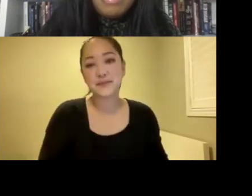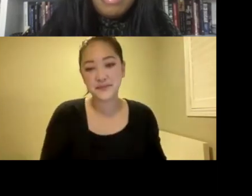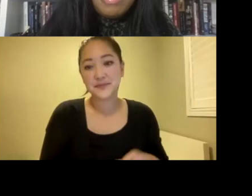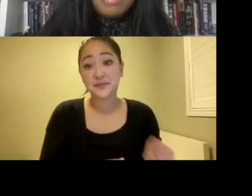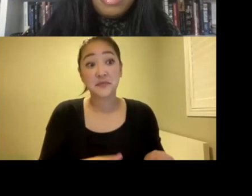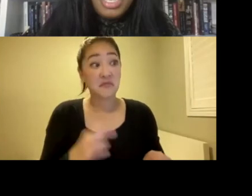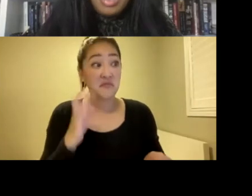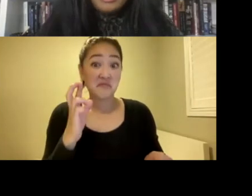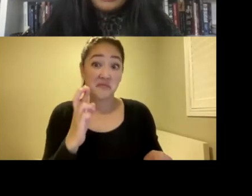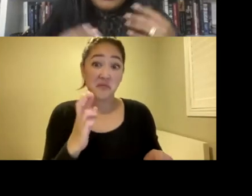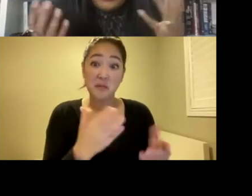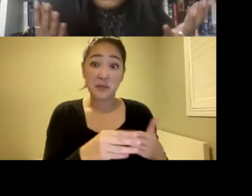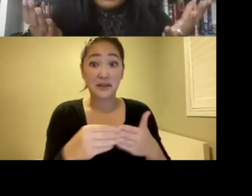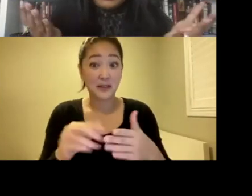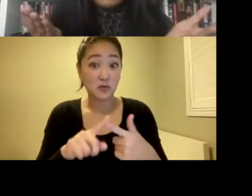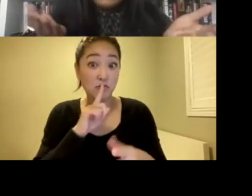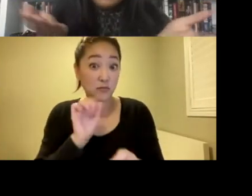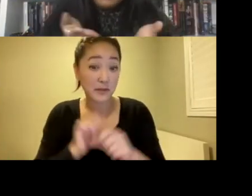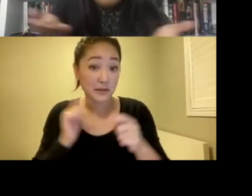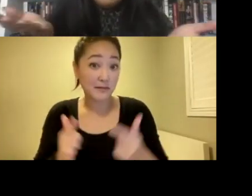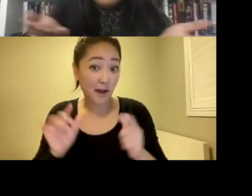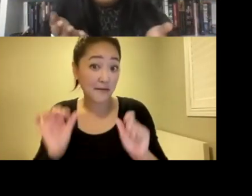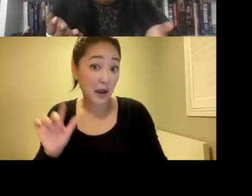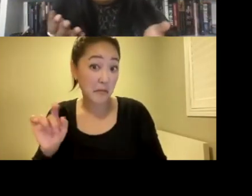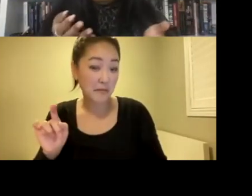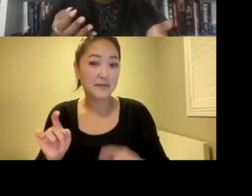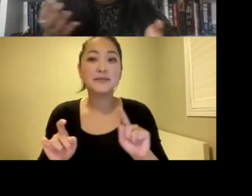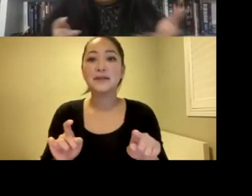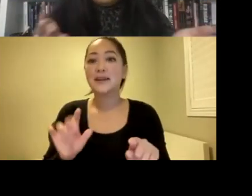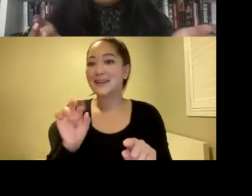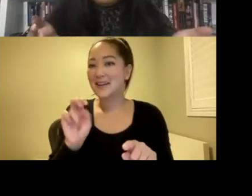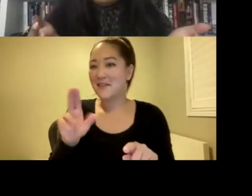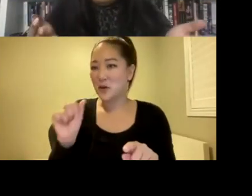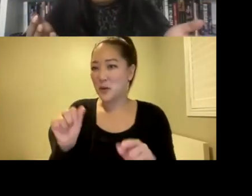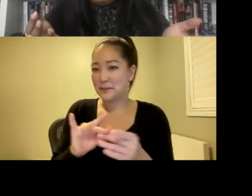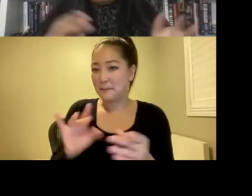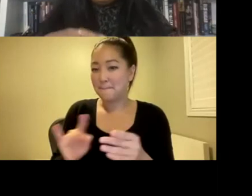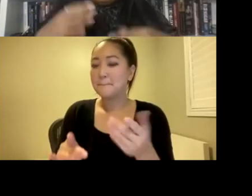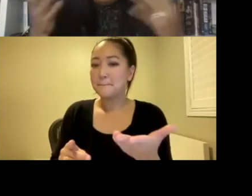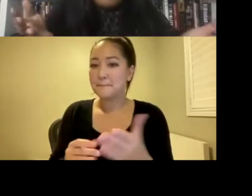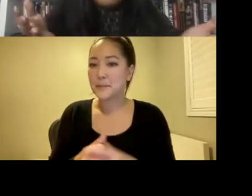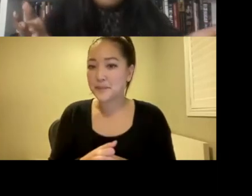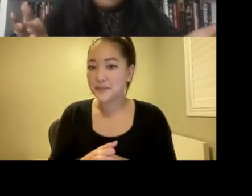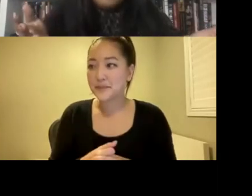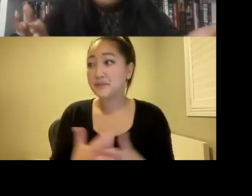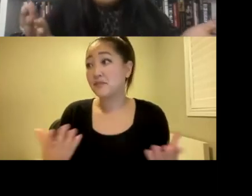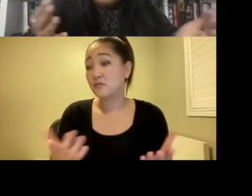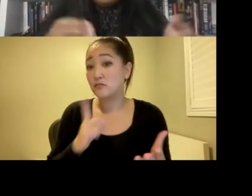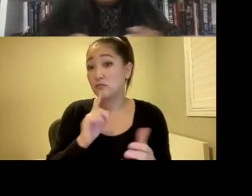future. Yeah, because also like an unnamed kind of theme is environment